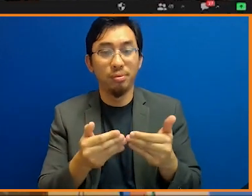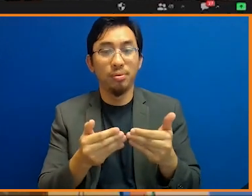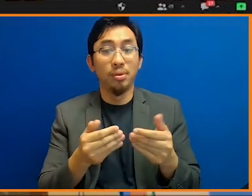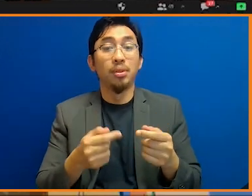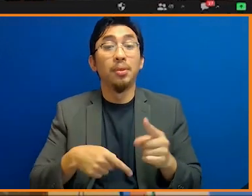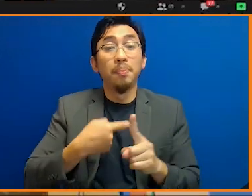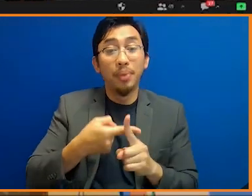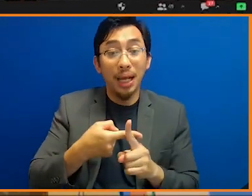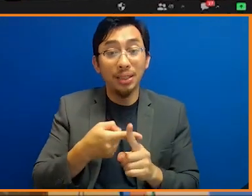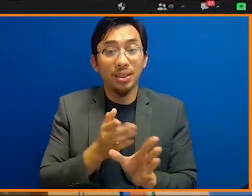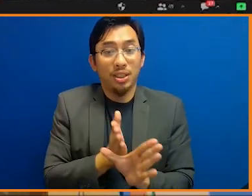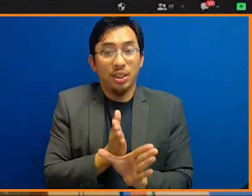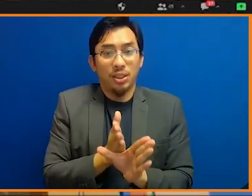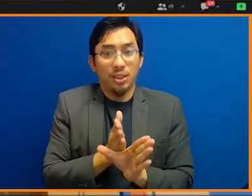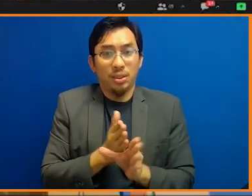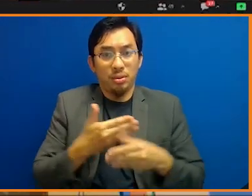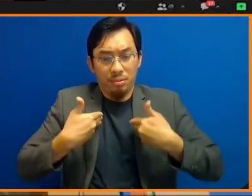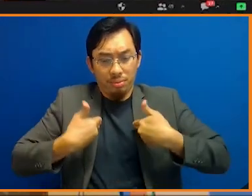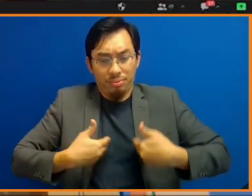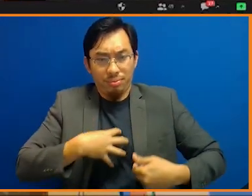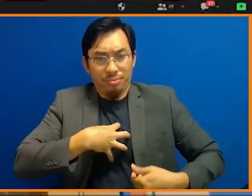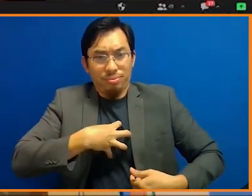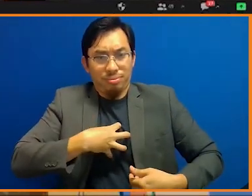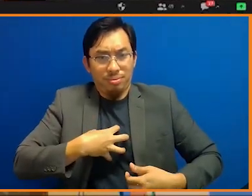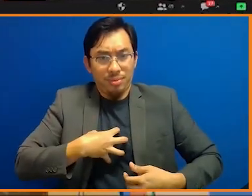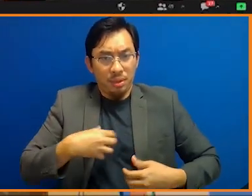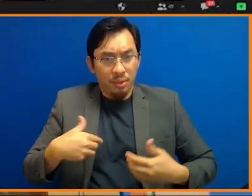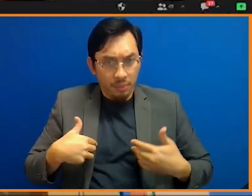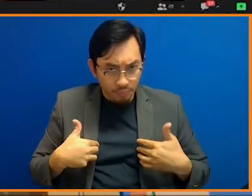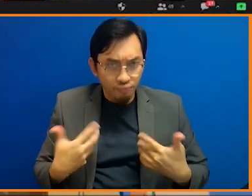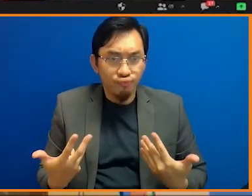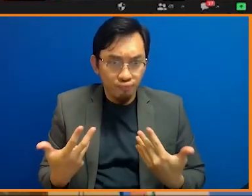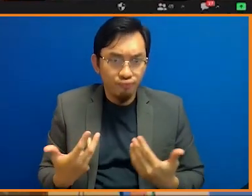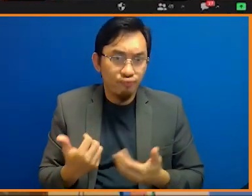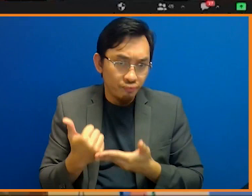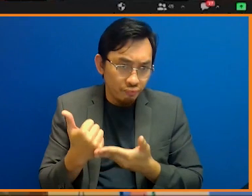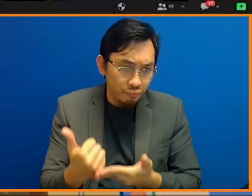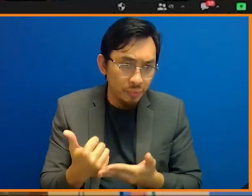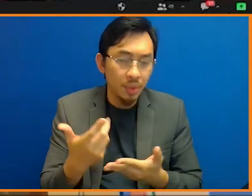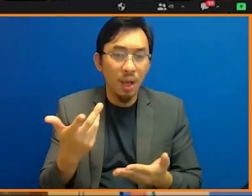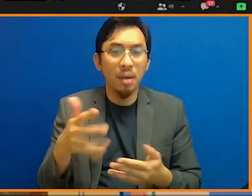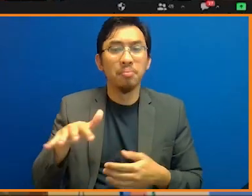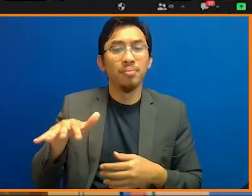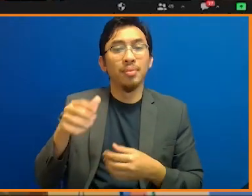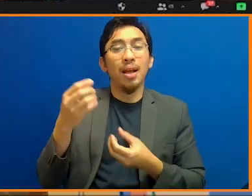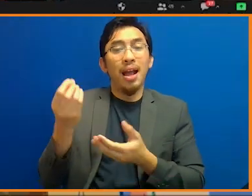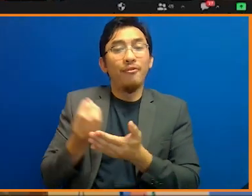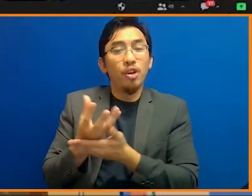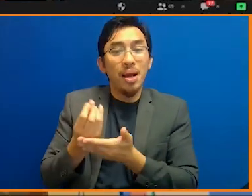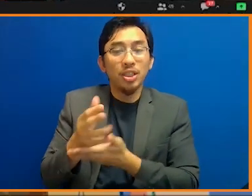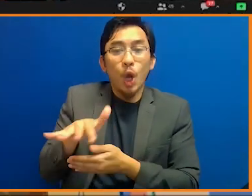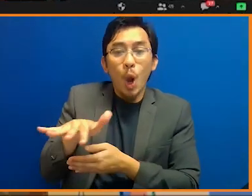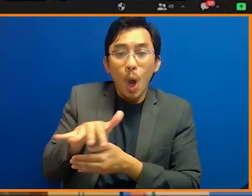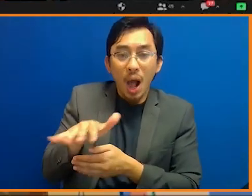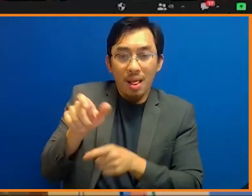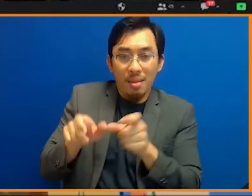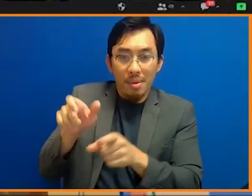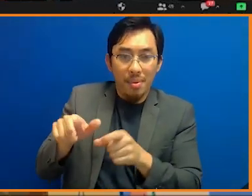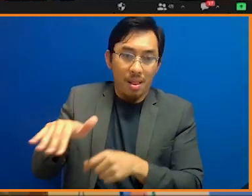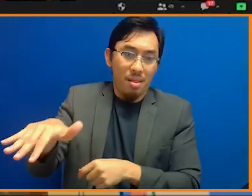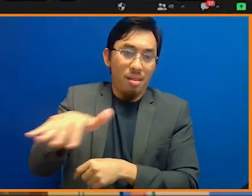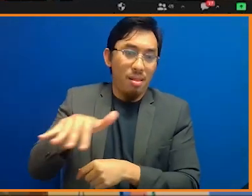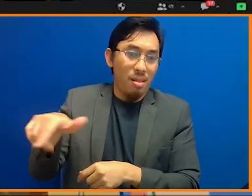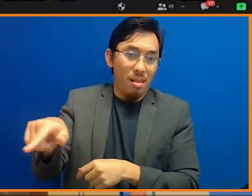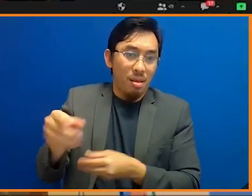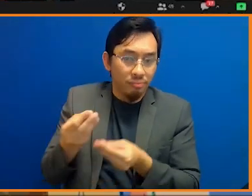try to incorporate more psychological way on how we can issue the scientific information to